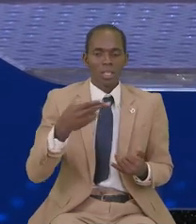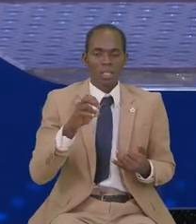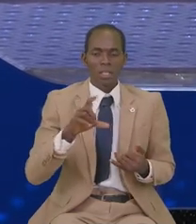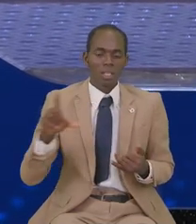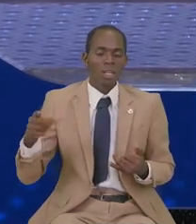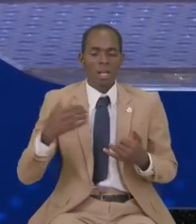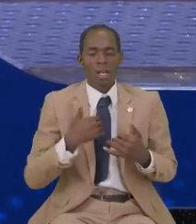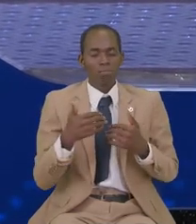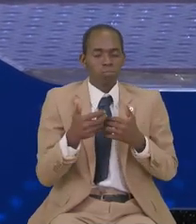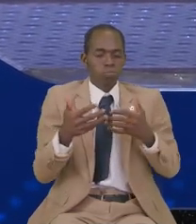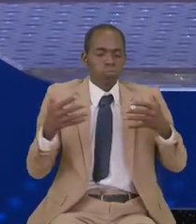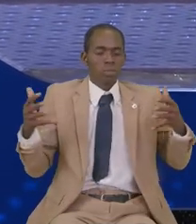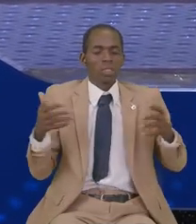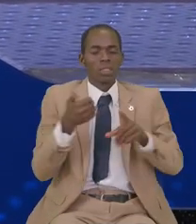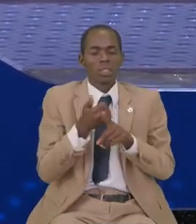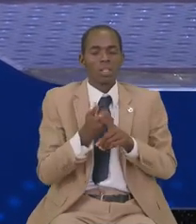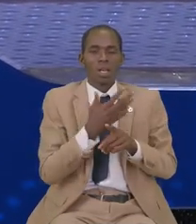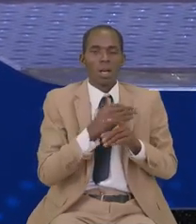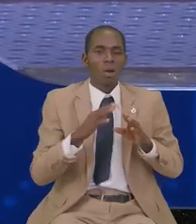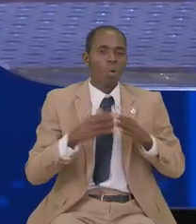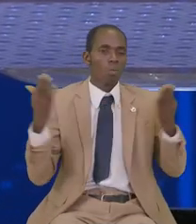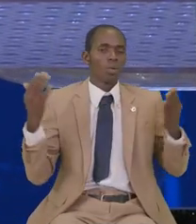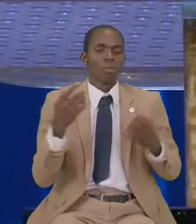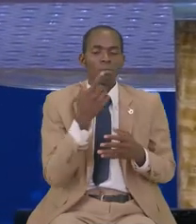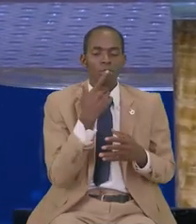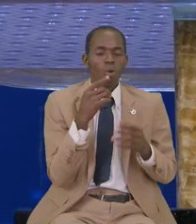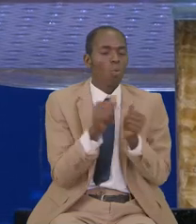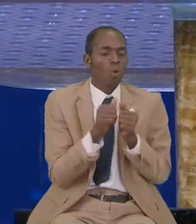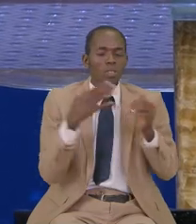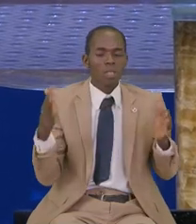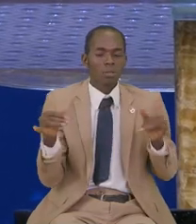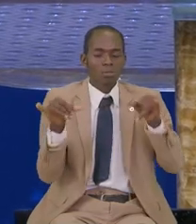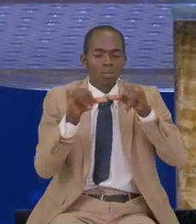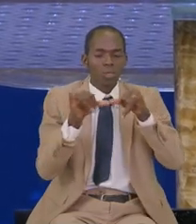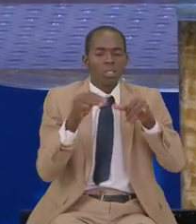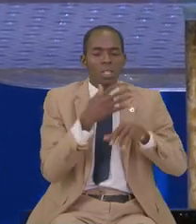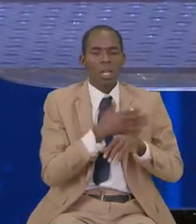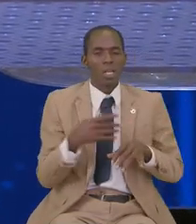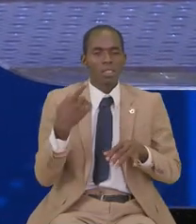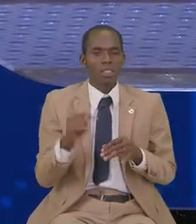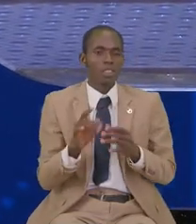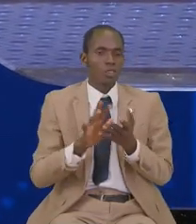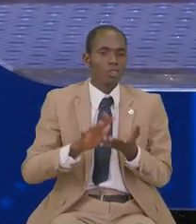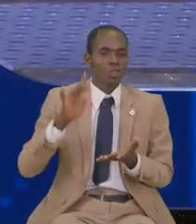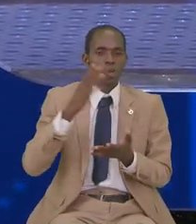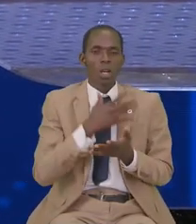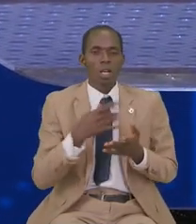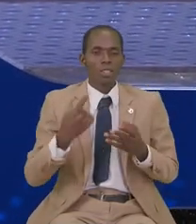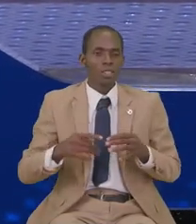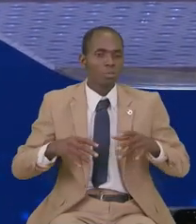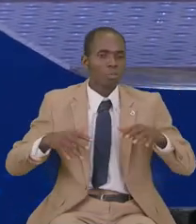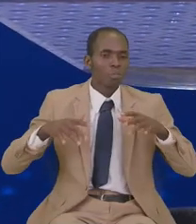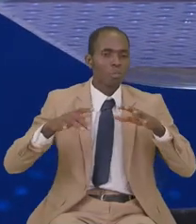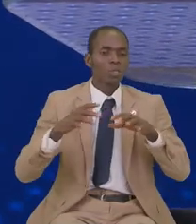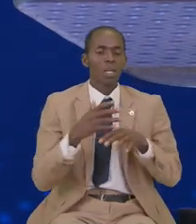and opened her mouth without measure, and their glory and their multitude and their